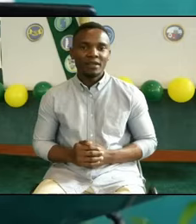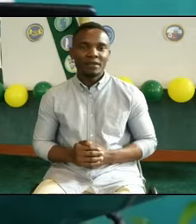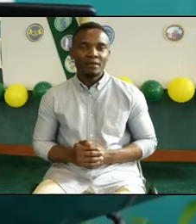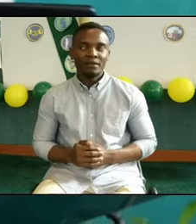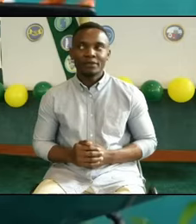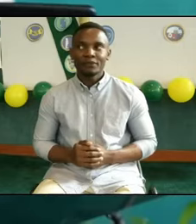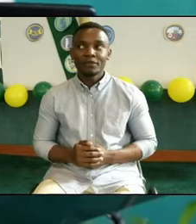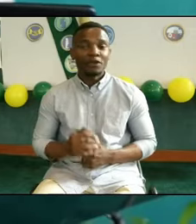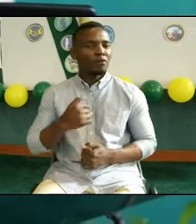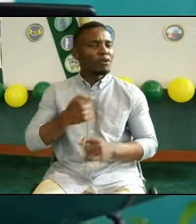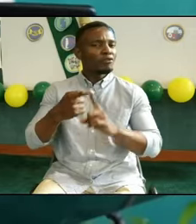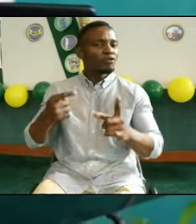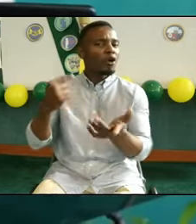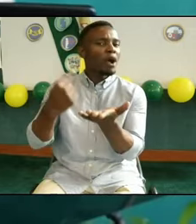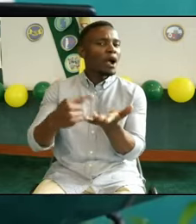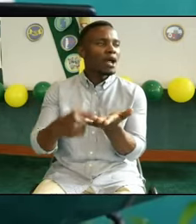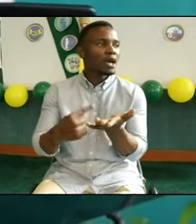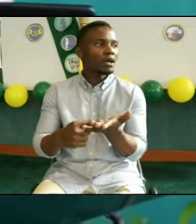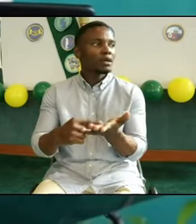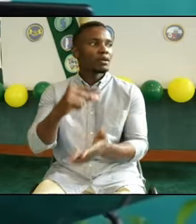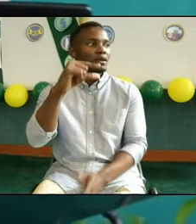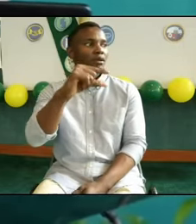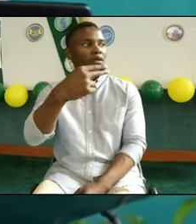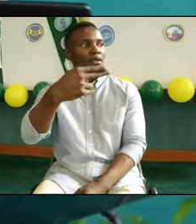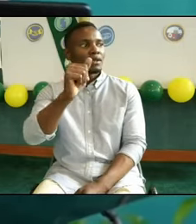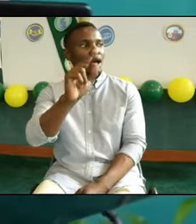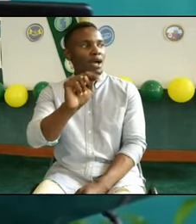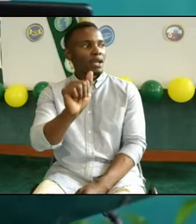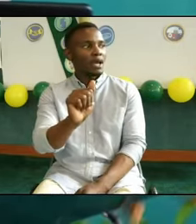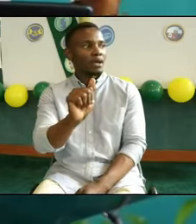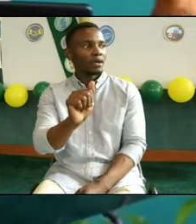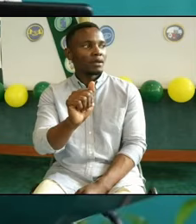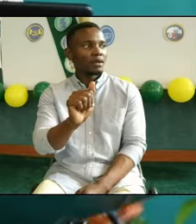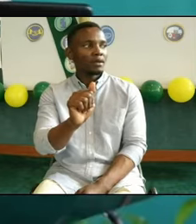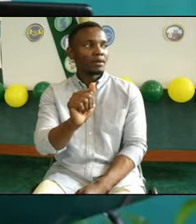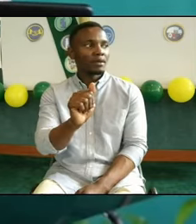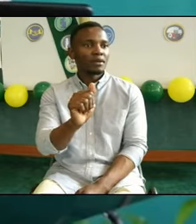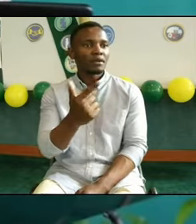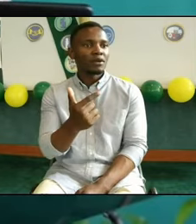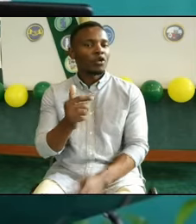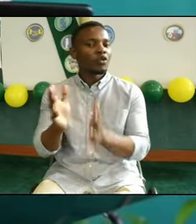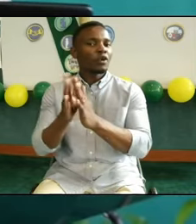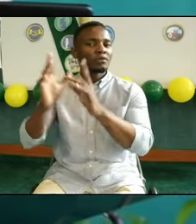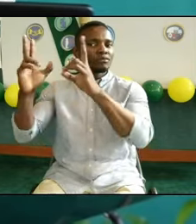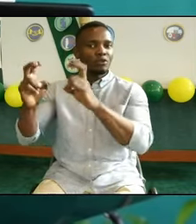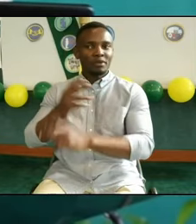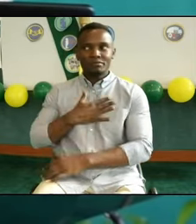I came from Ghana with my research topic, so that at least I will research very well at the